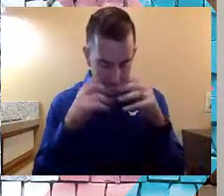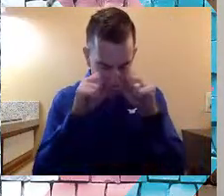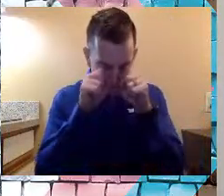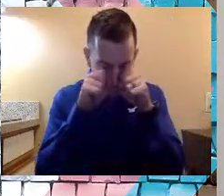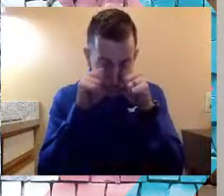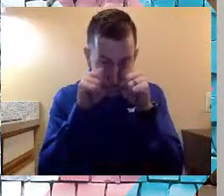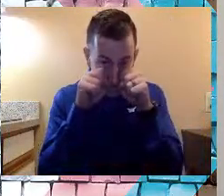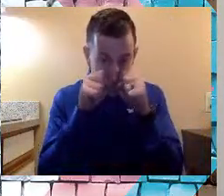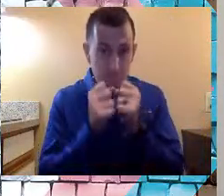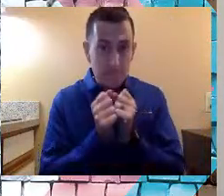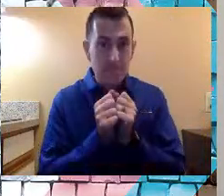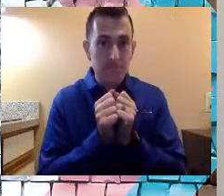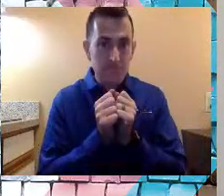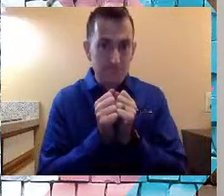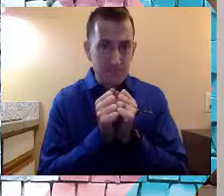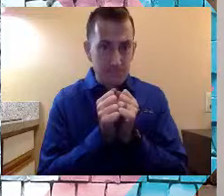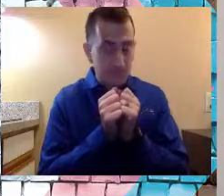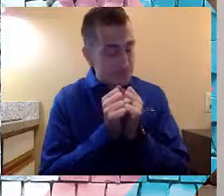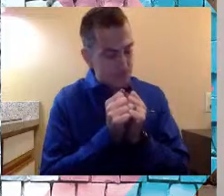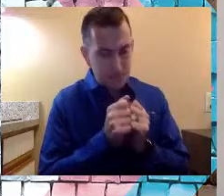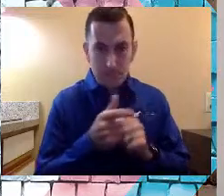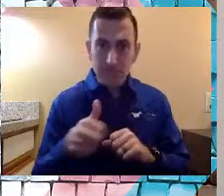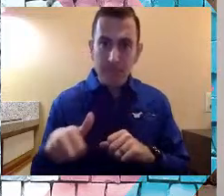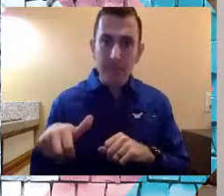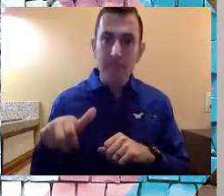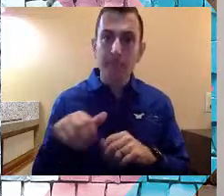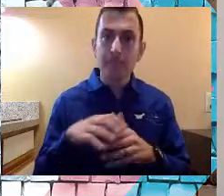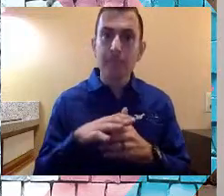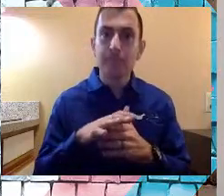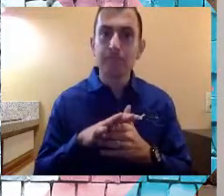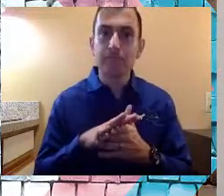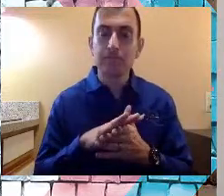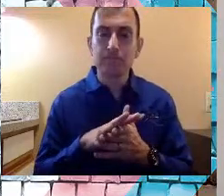High above the landscape, looking down.